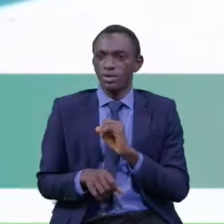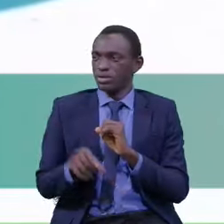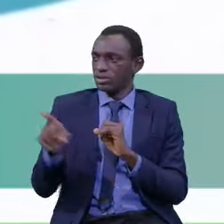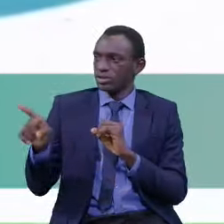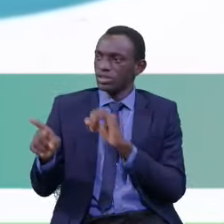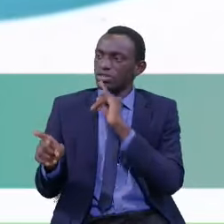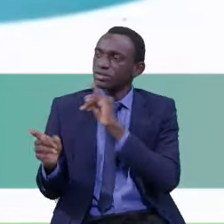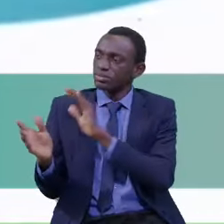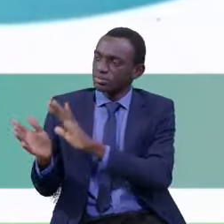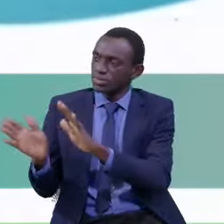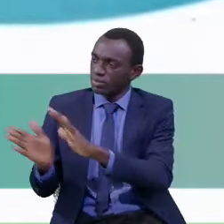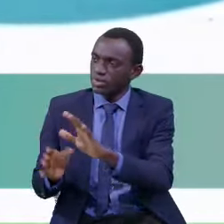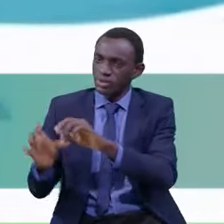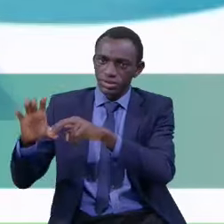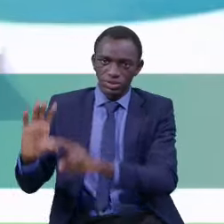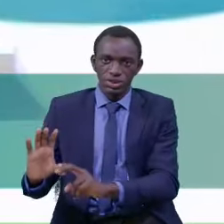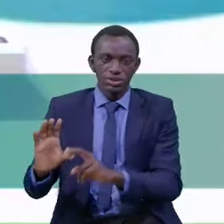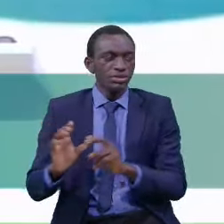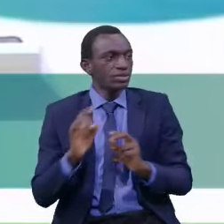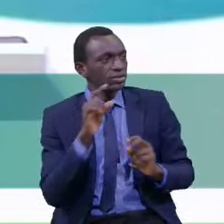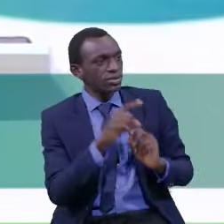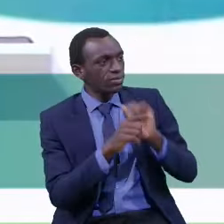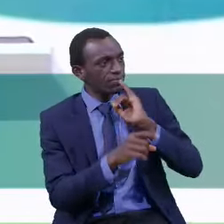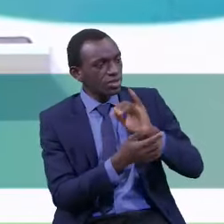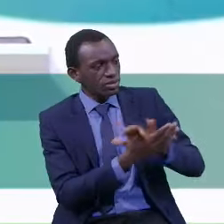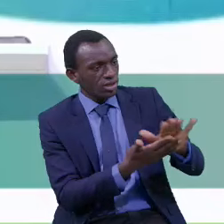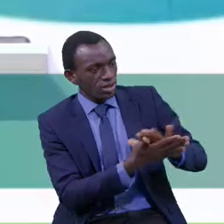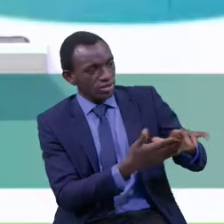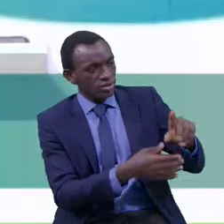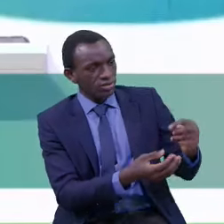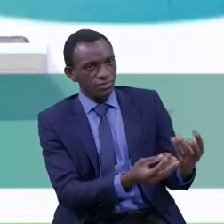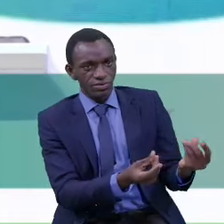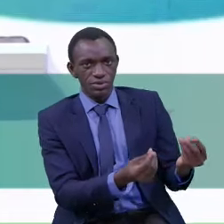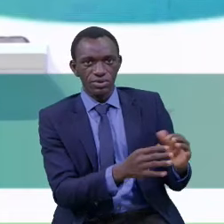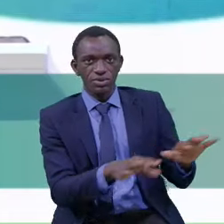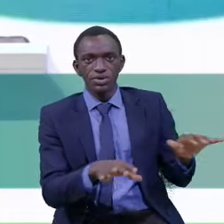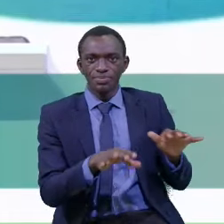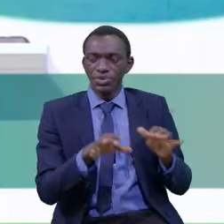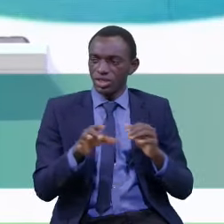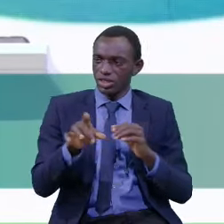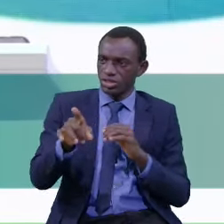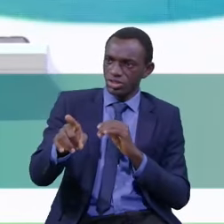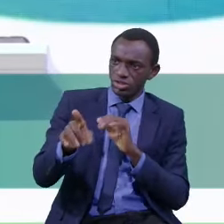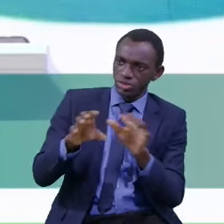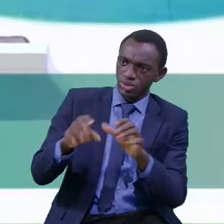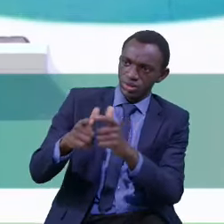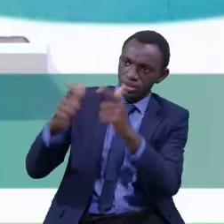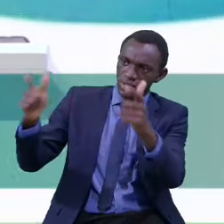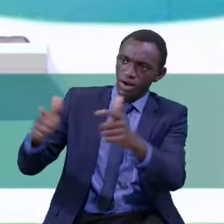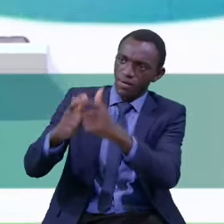one is walking and is doing some great, great work. But you